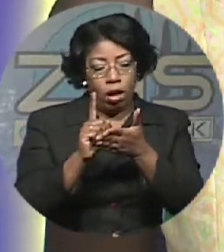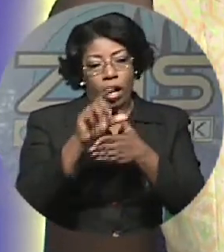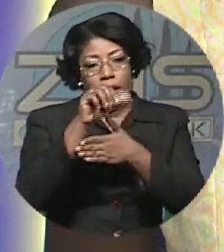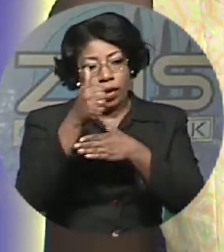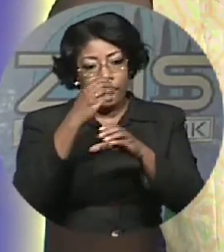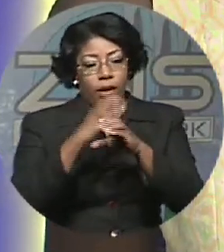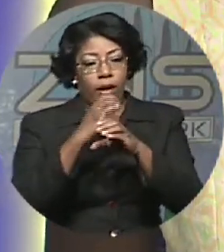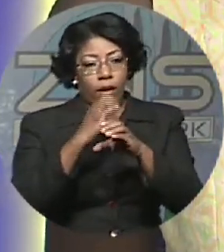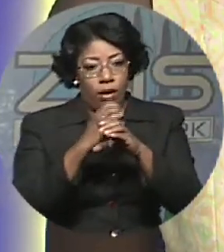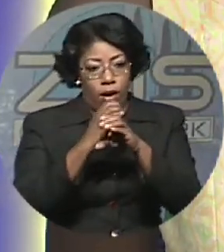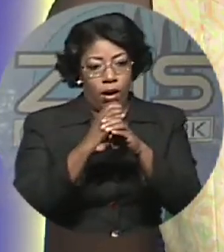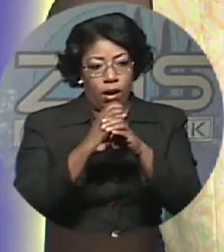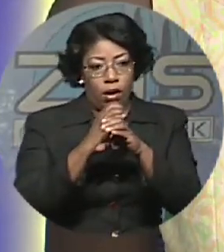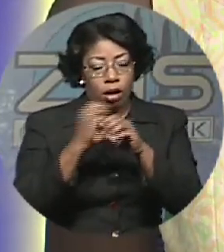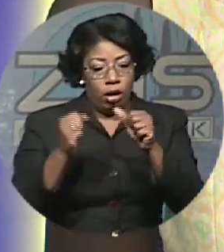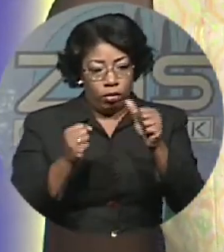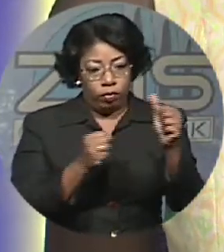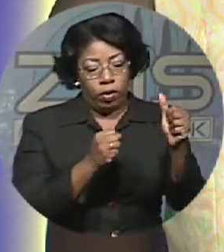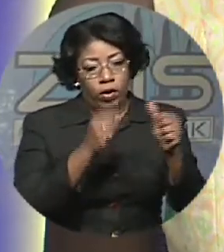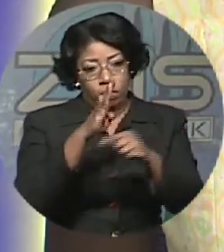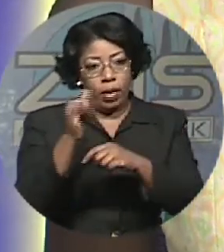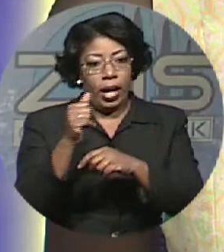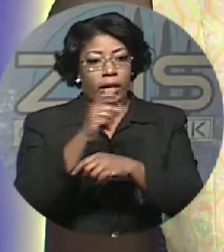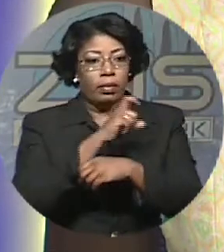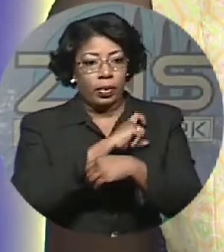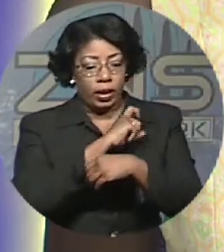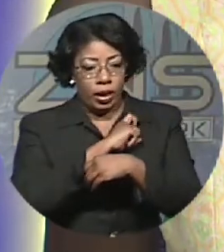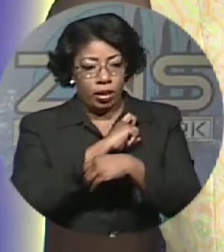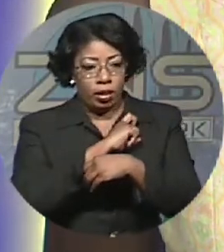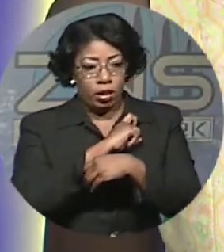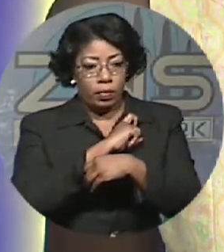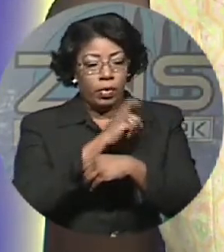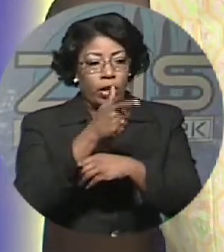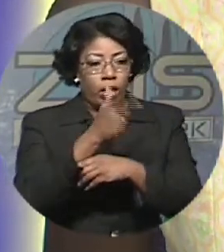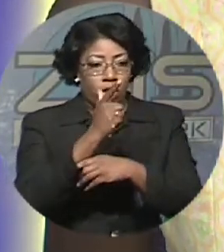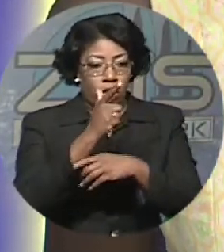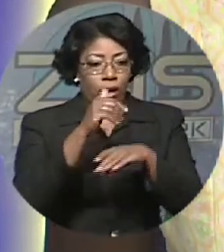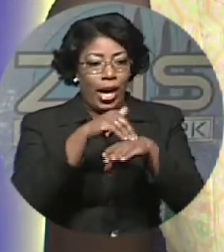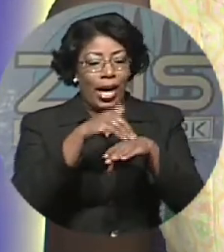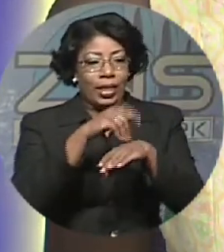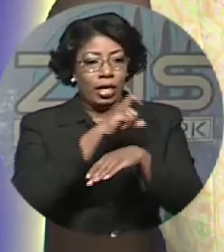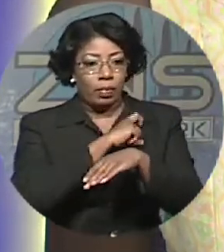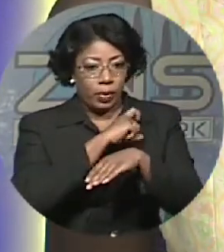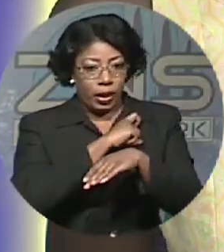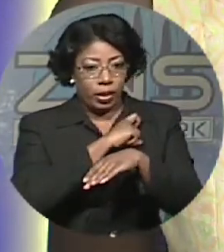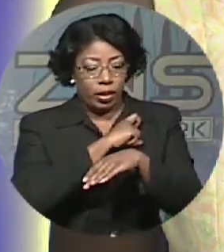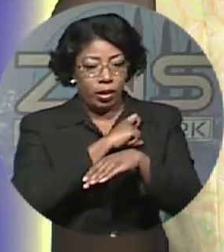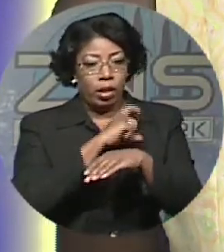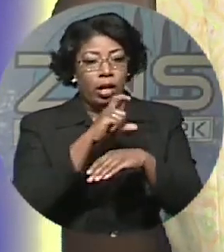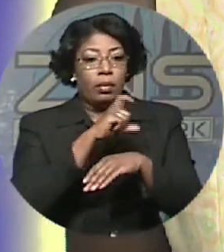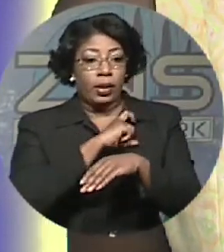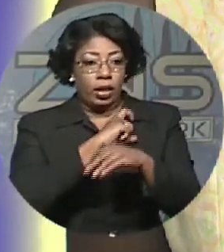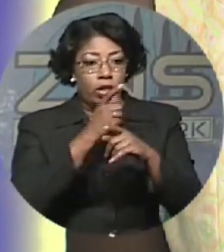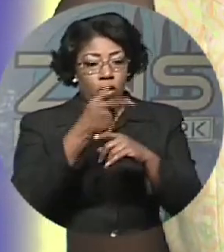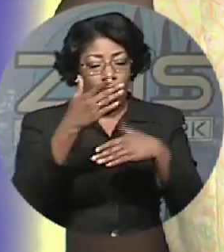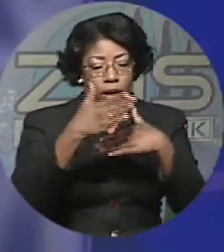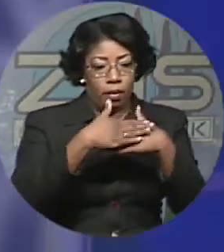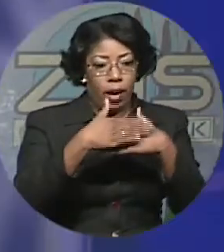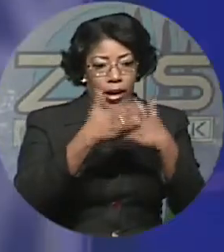from Soldier Road ending in Pinewood Gardens. They opened fire on police and were shot. They too remain under heavy guard in